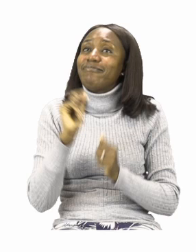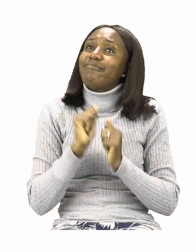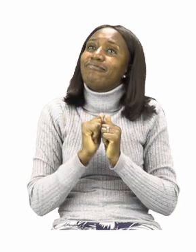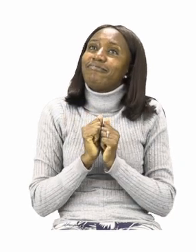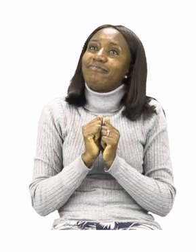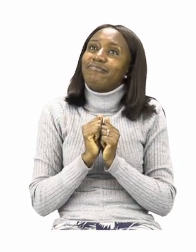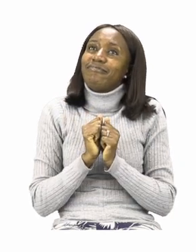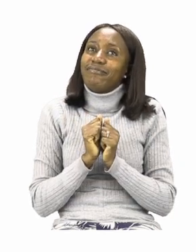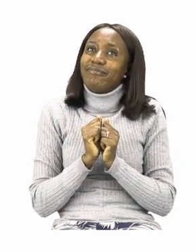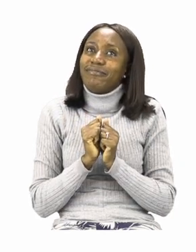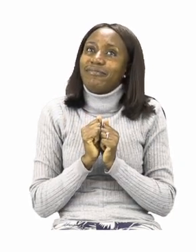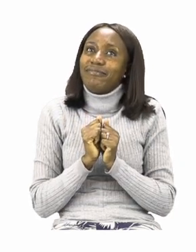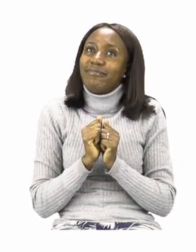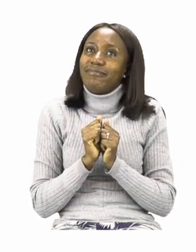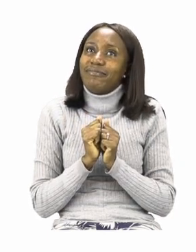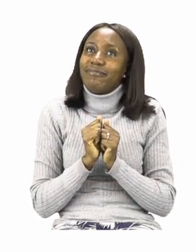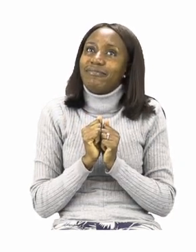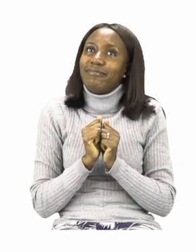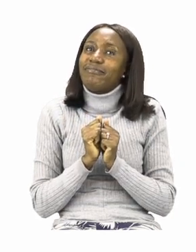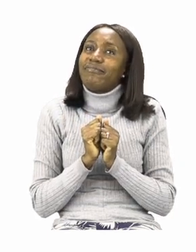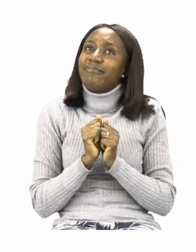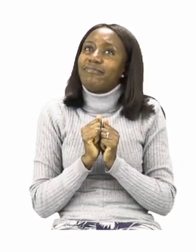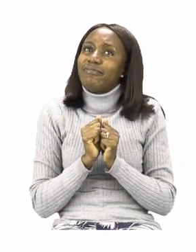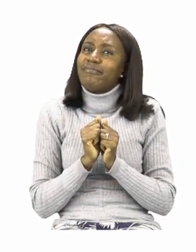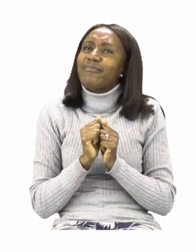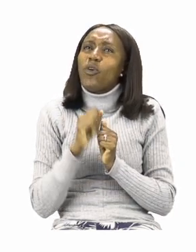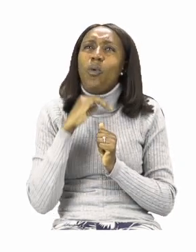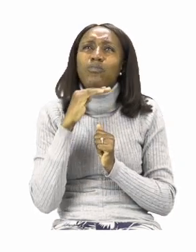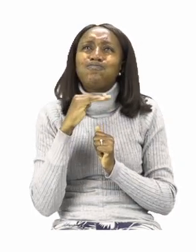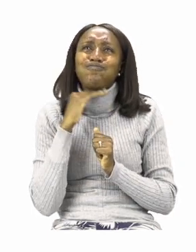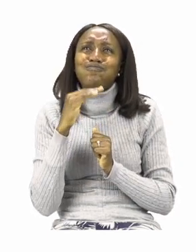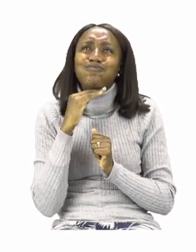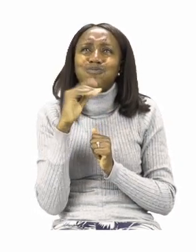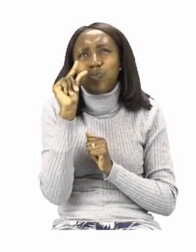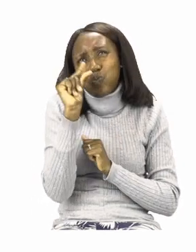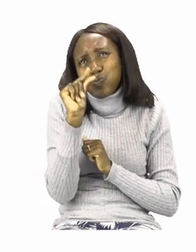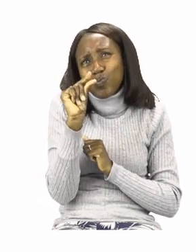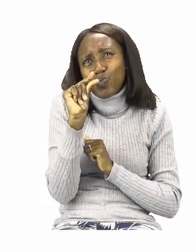next page, we have a little story.